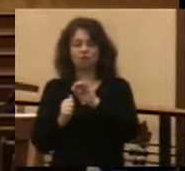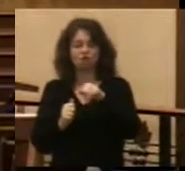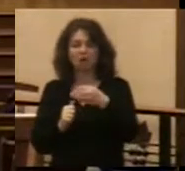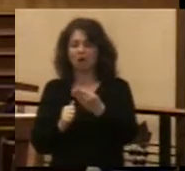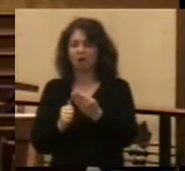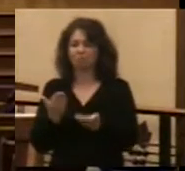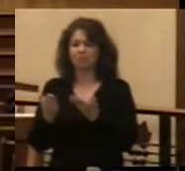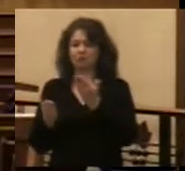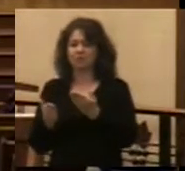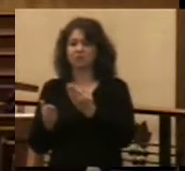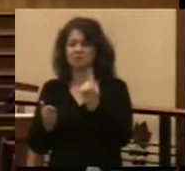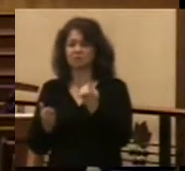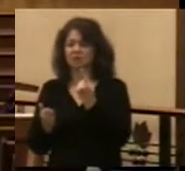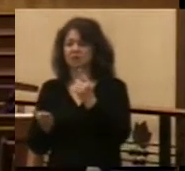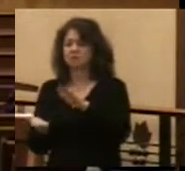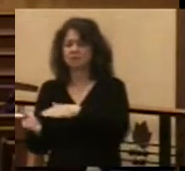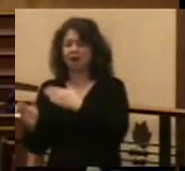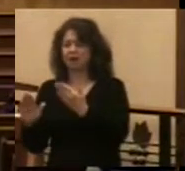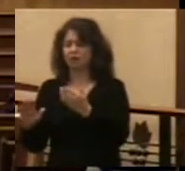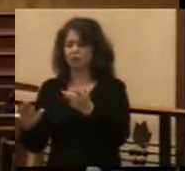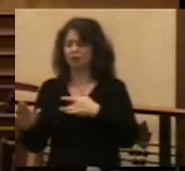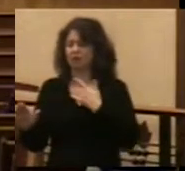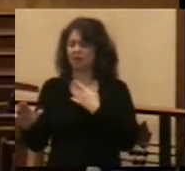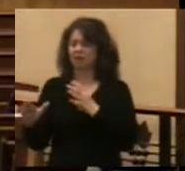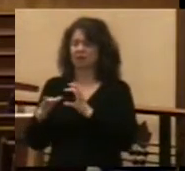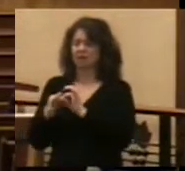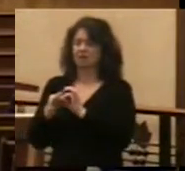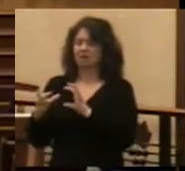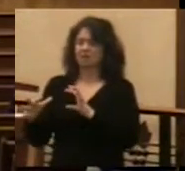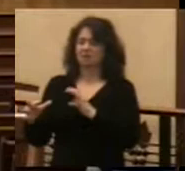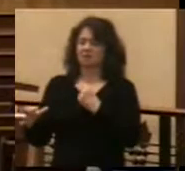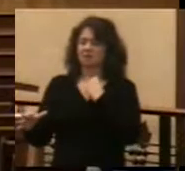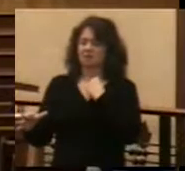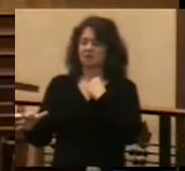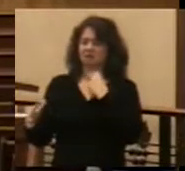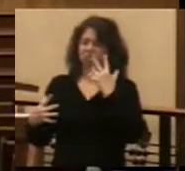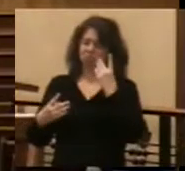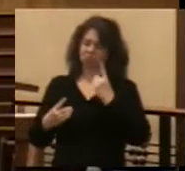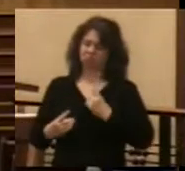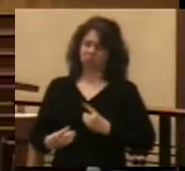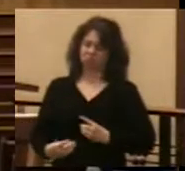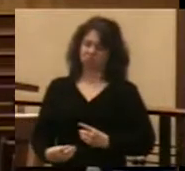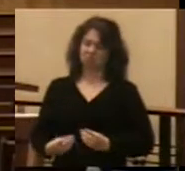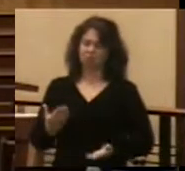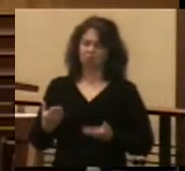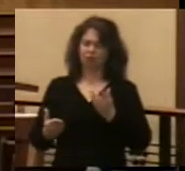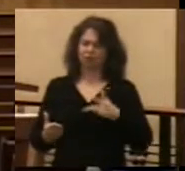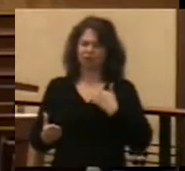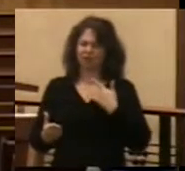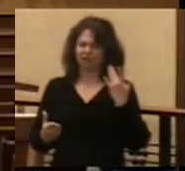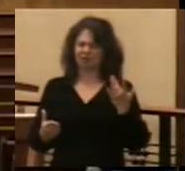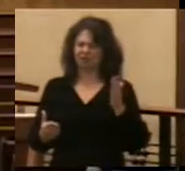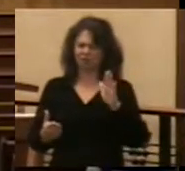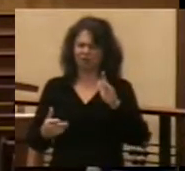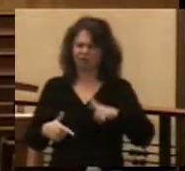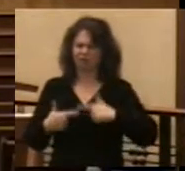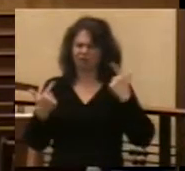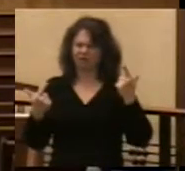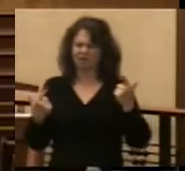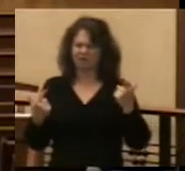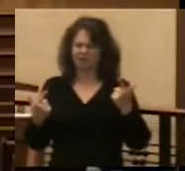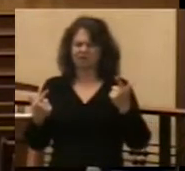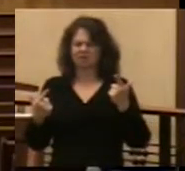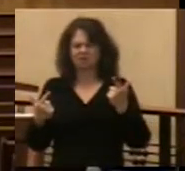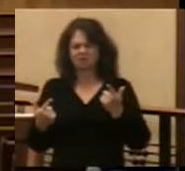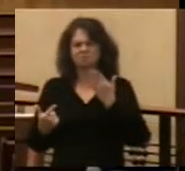Have you ever felt that you were spinning your wheels, caught up in cycles that were destructive, and you wondered if it would ever